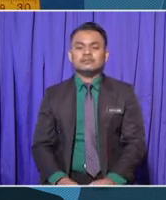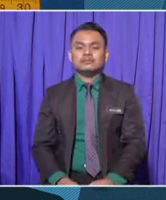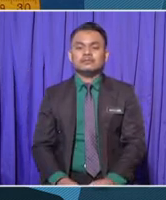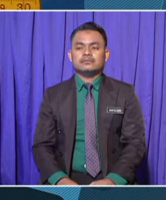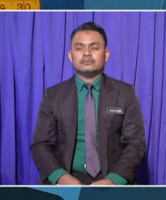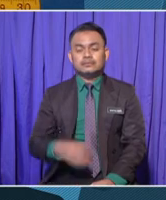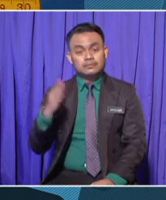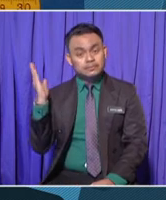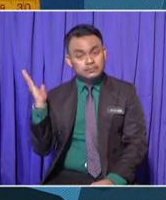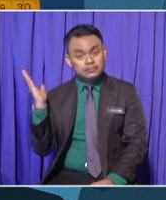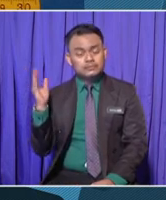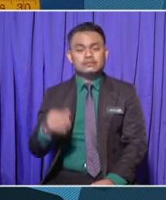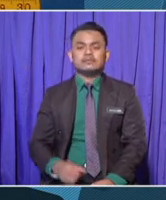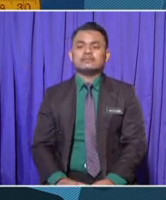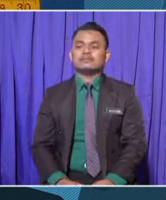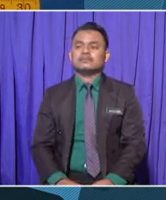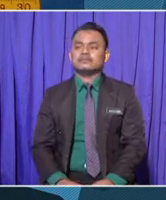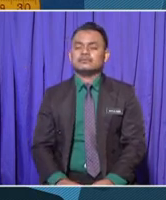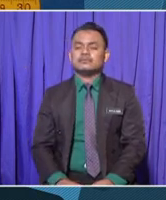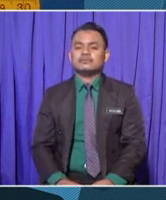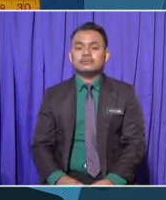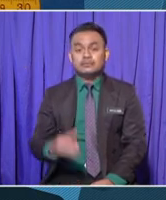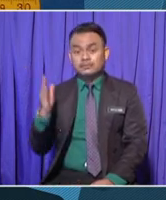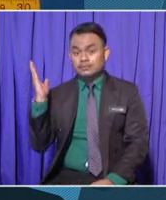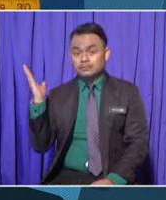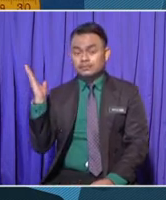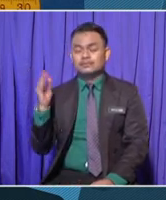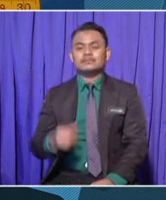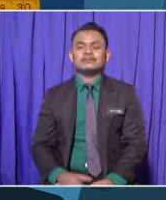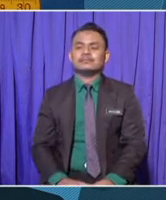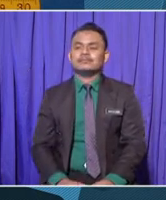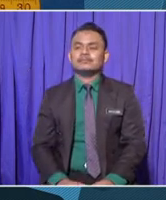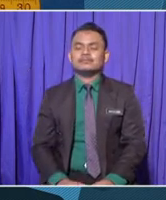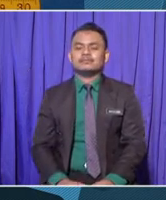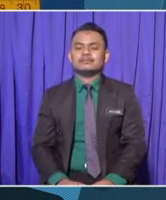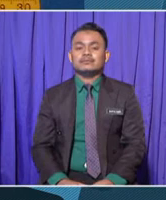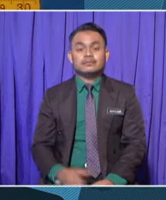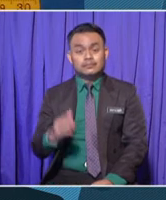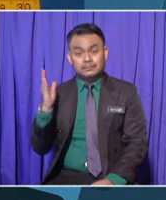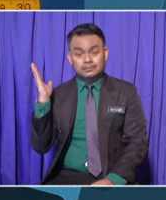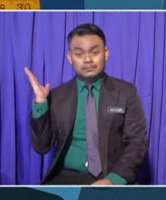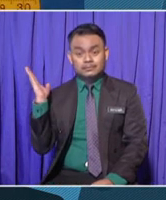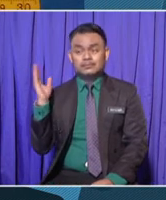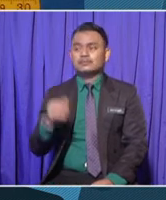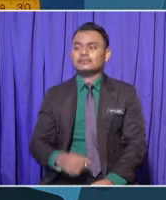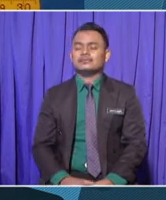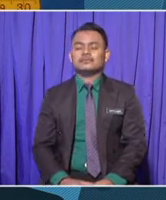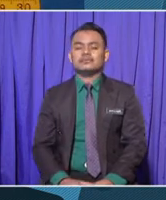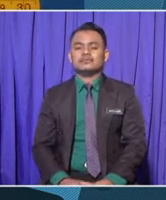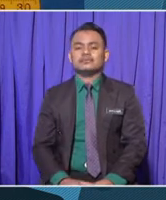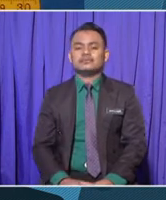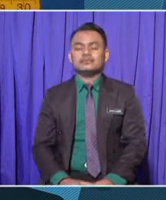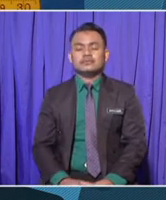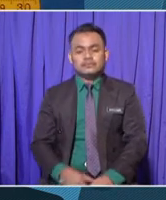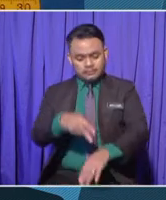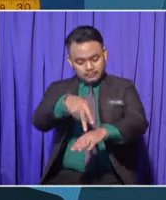a button magnet, a bar magnet, a ring magnet,